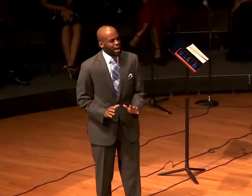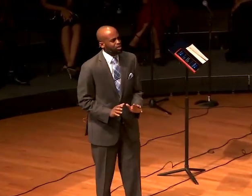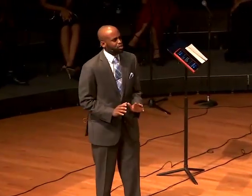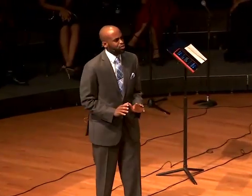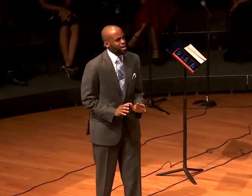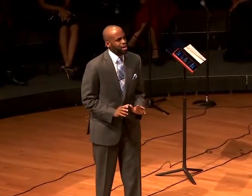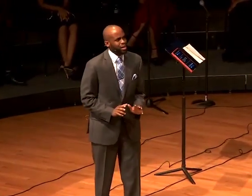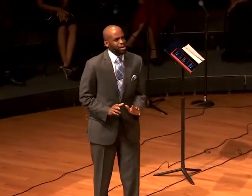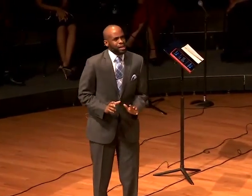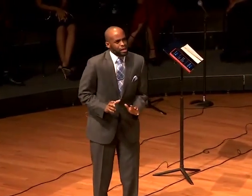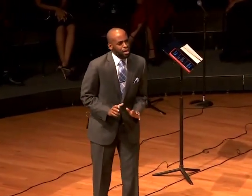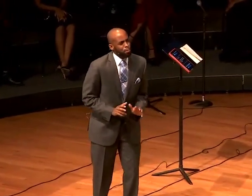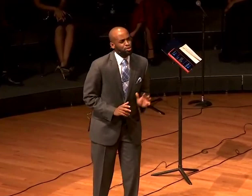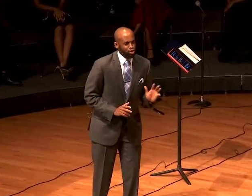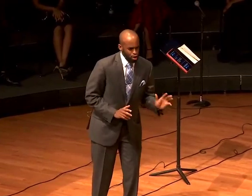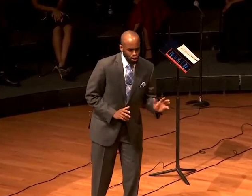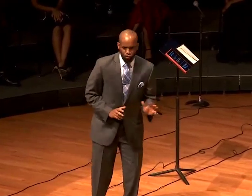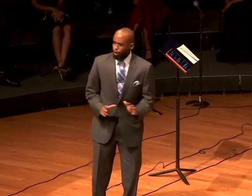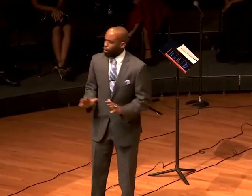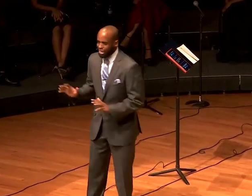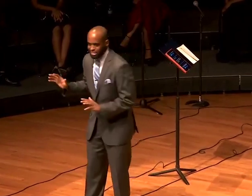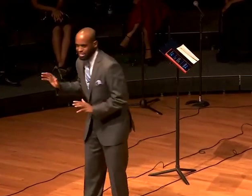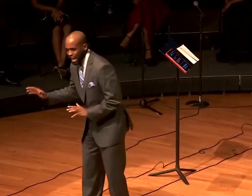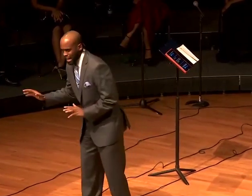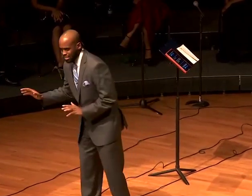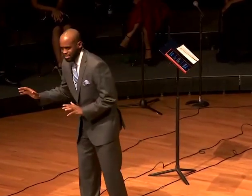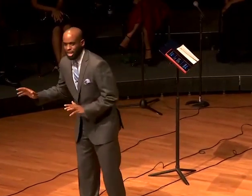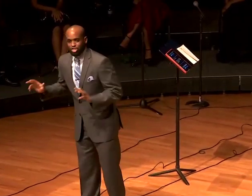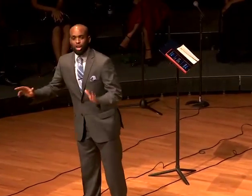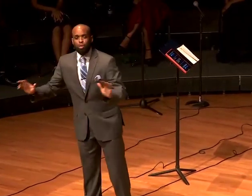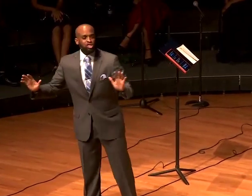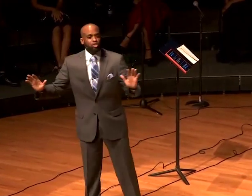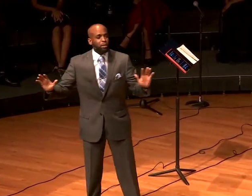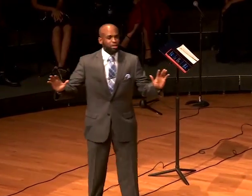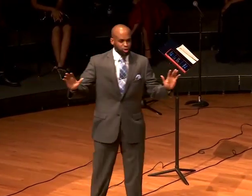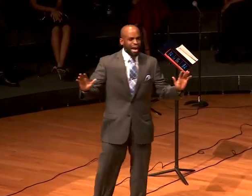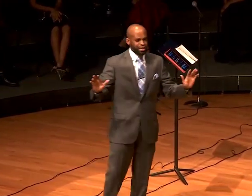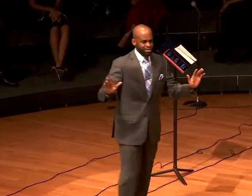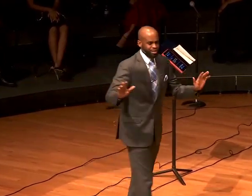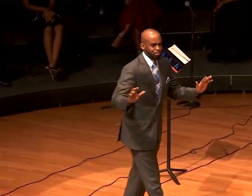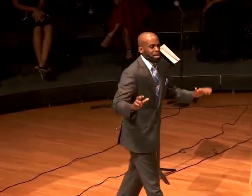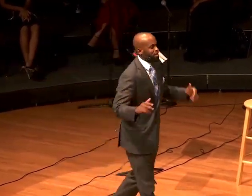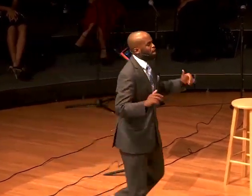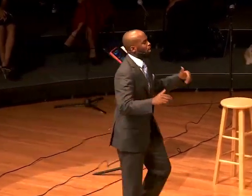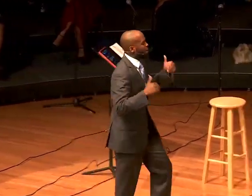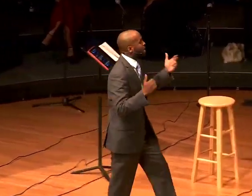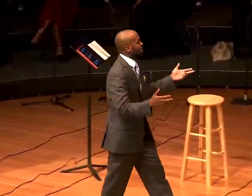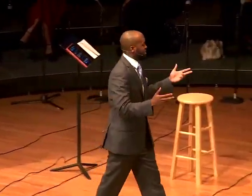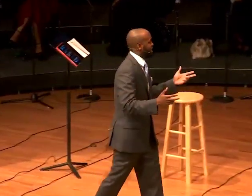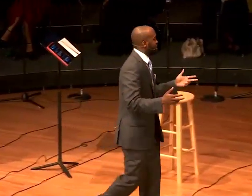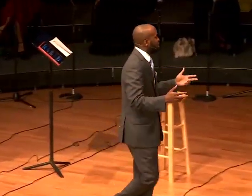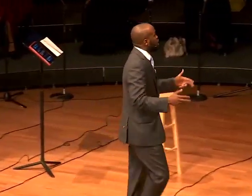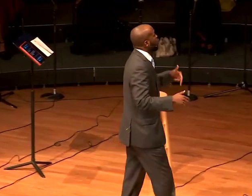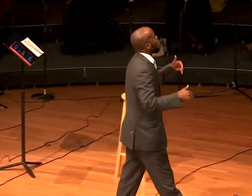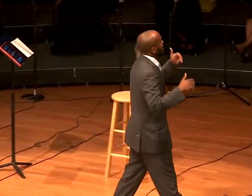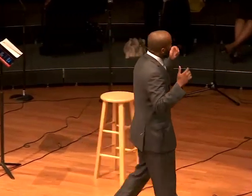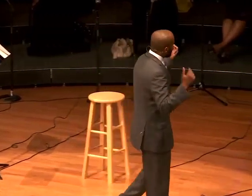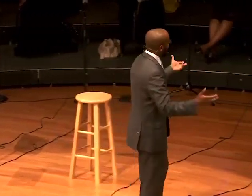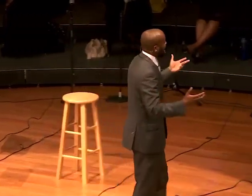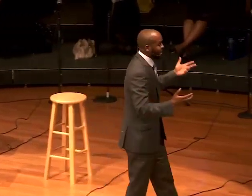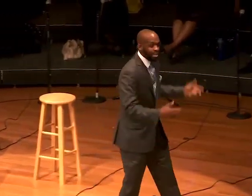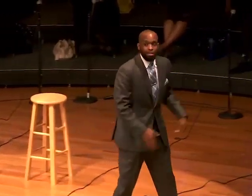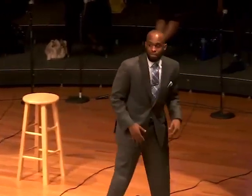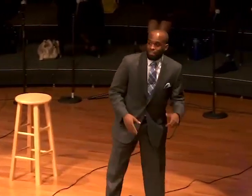which we try to observe or assess someone's spirituality. There are parents here who